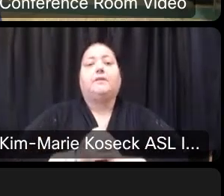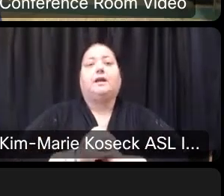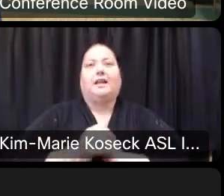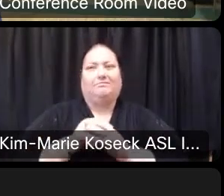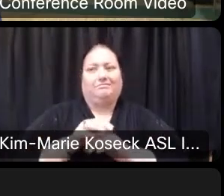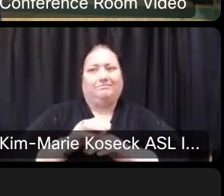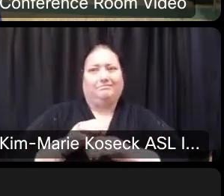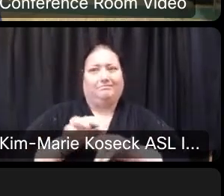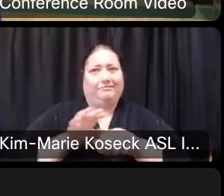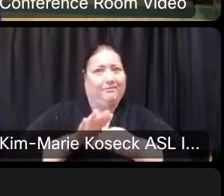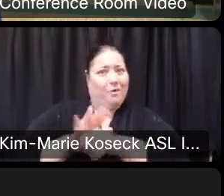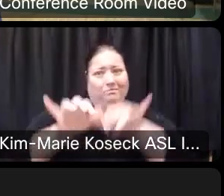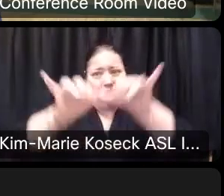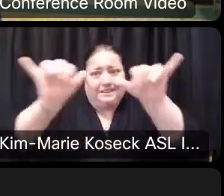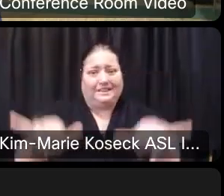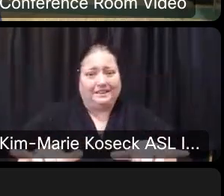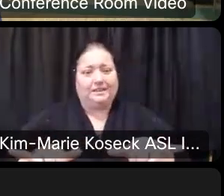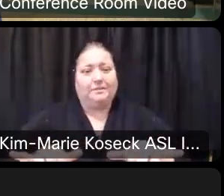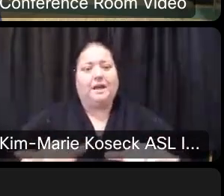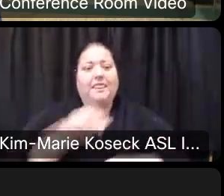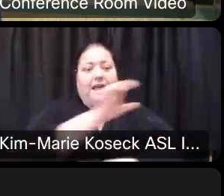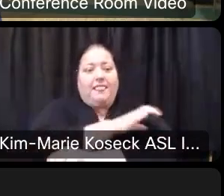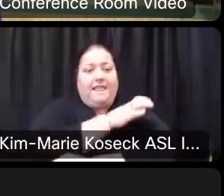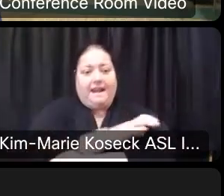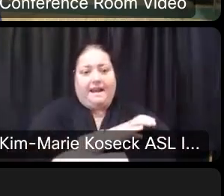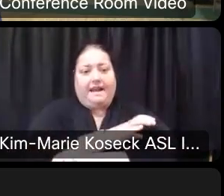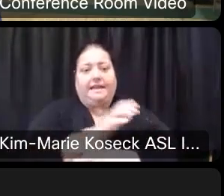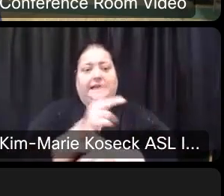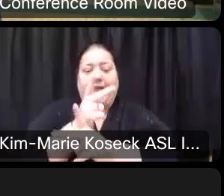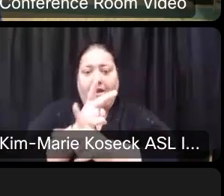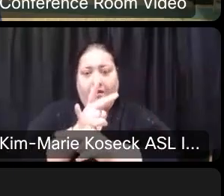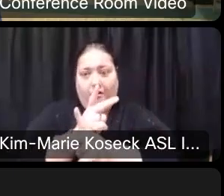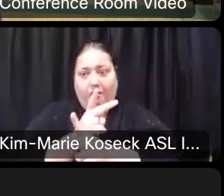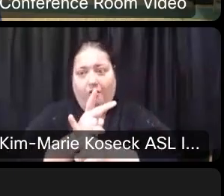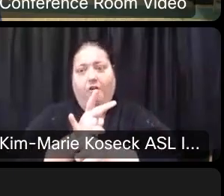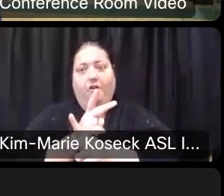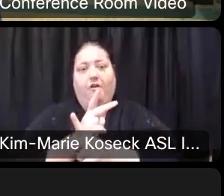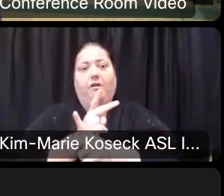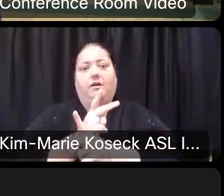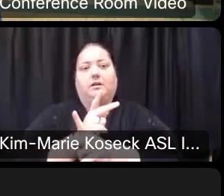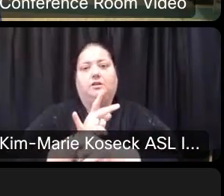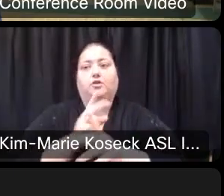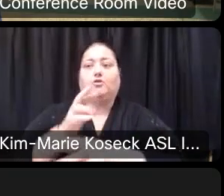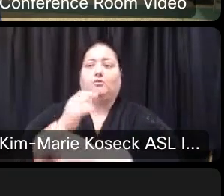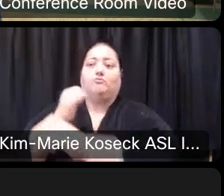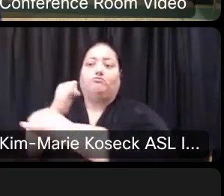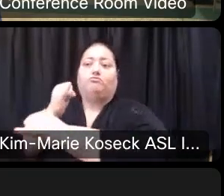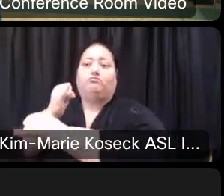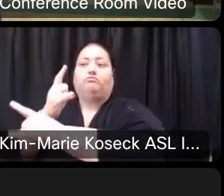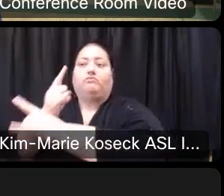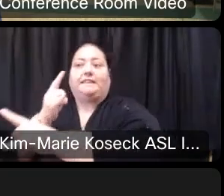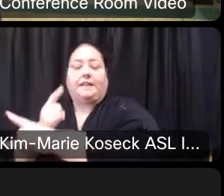our system, everything from clinic level of care to our residential